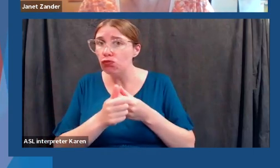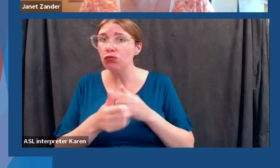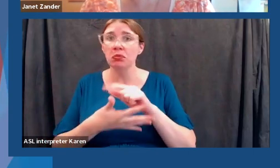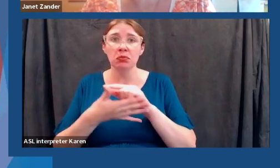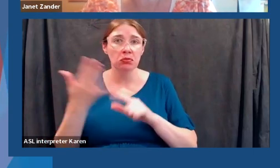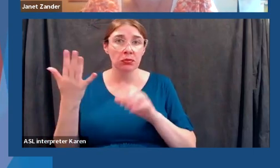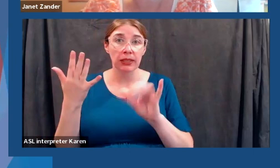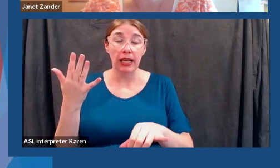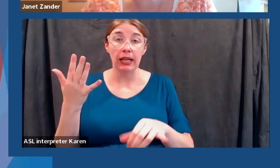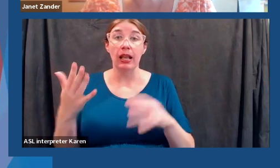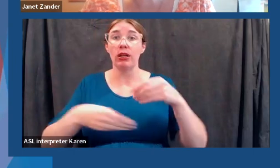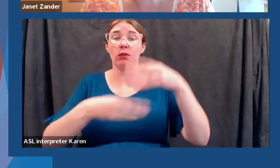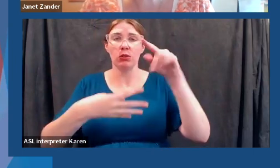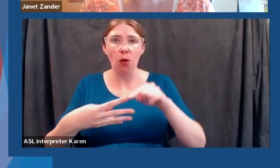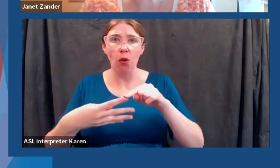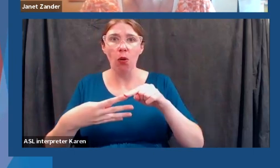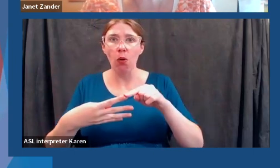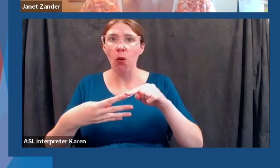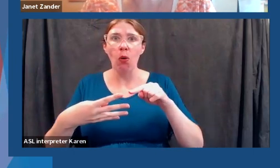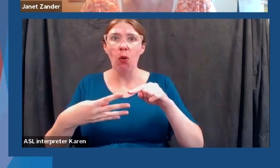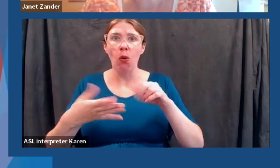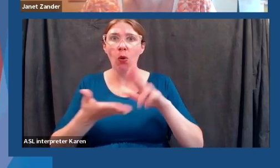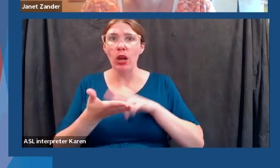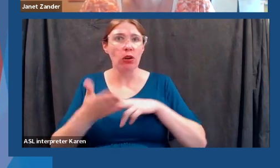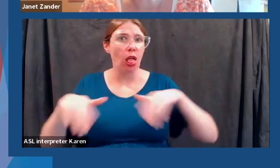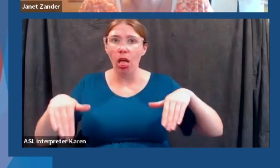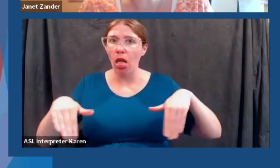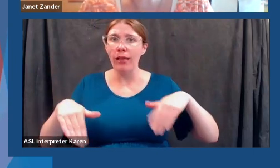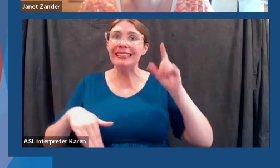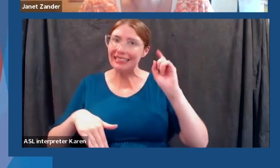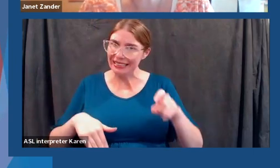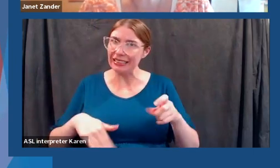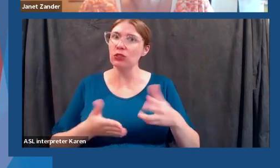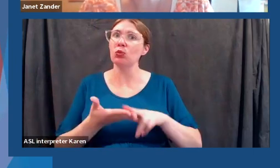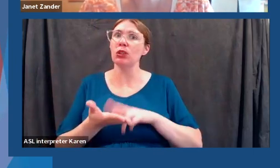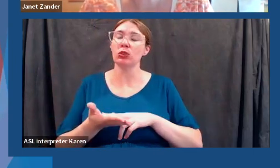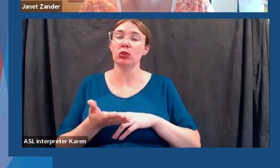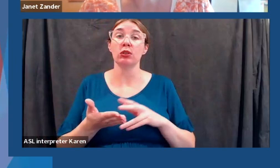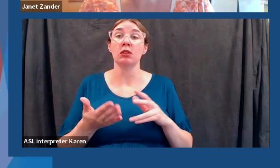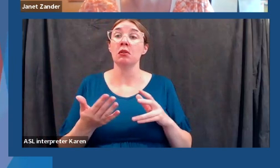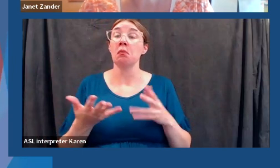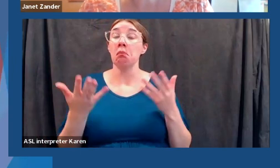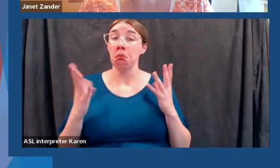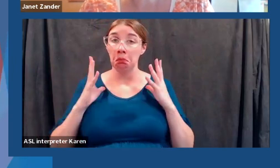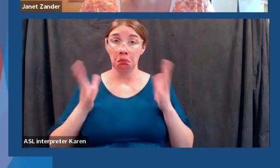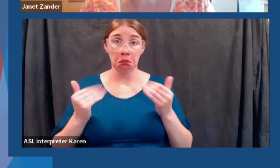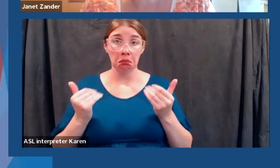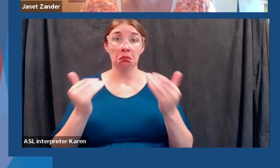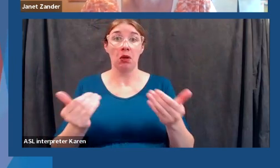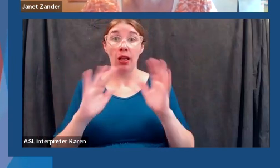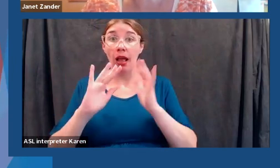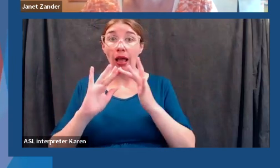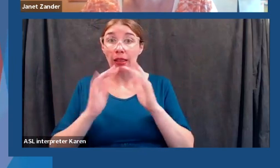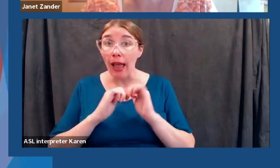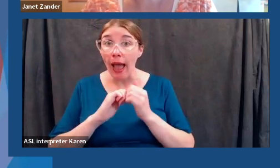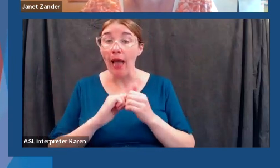are going to want to register, but they're going to, if they're doing it online at My Vote Wisconsin, they're going to have a current